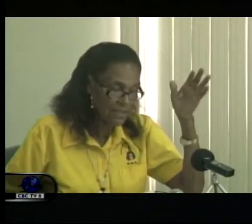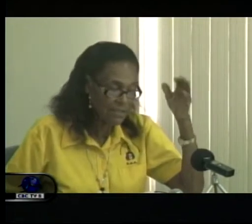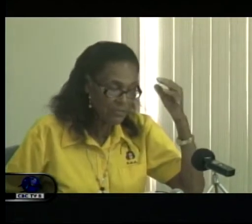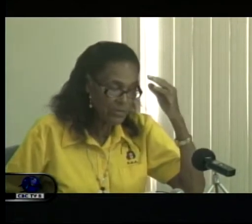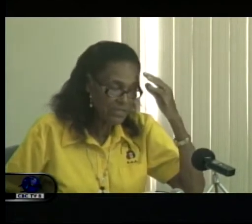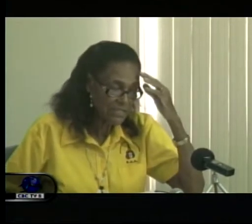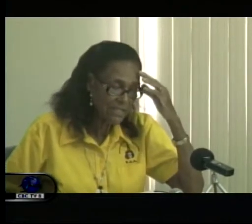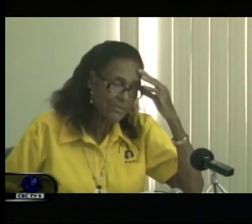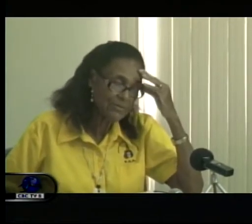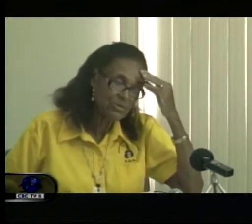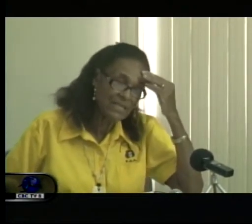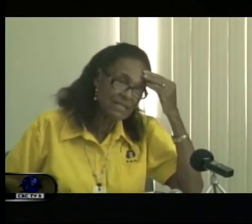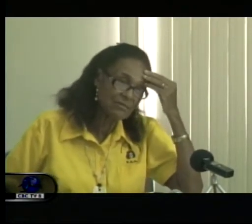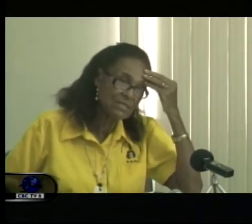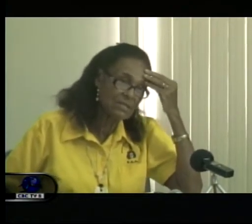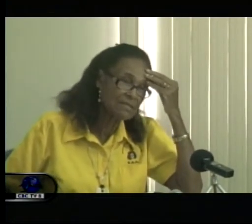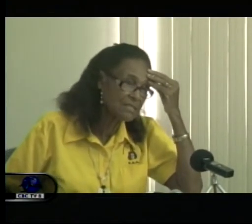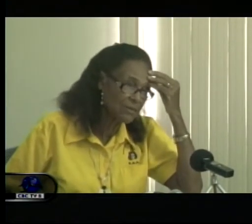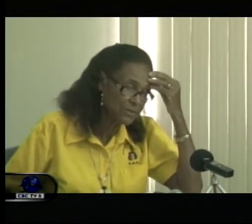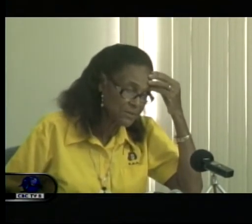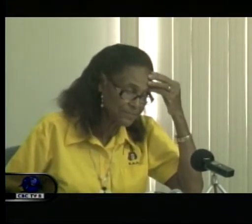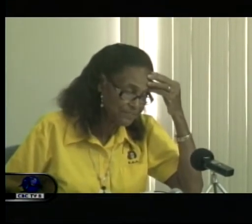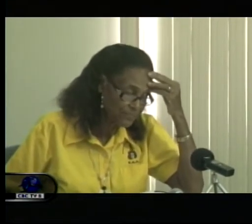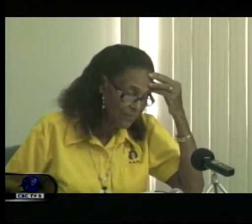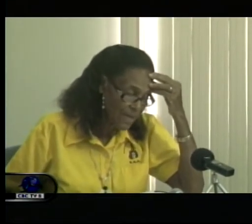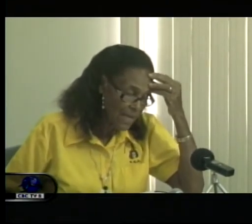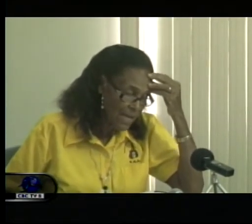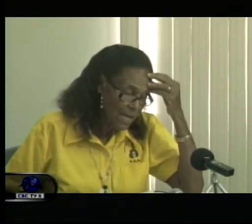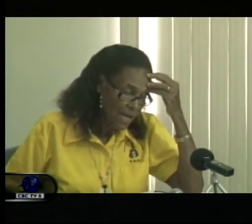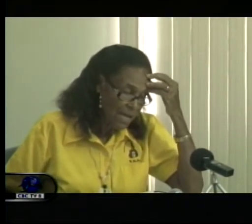and setting up, we are still about $20,000 out.